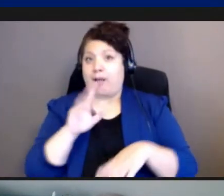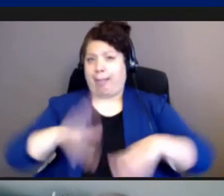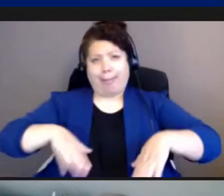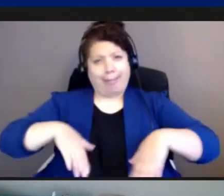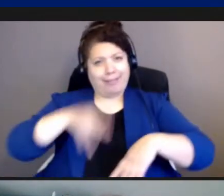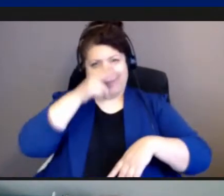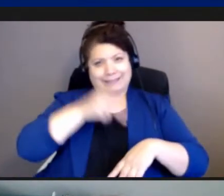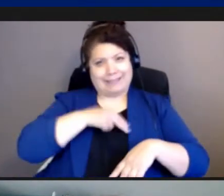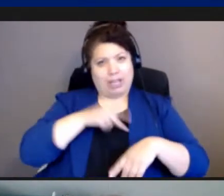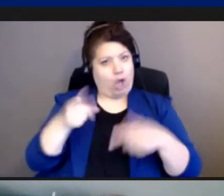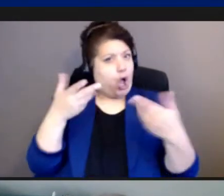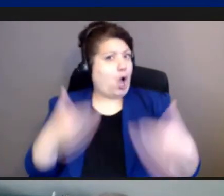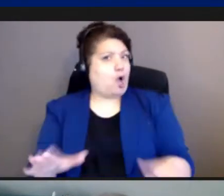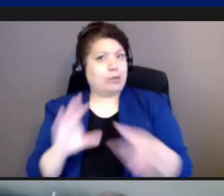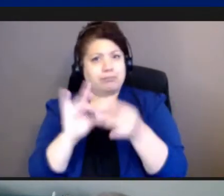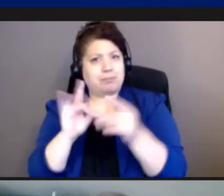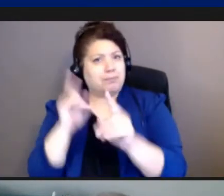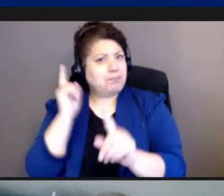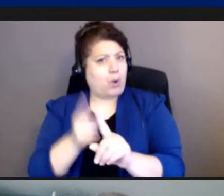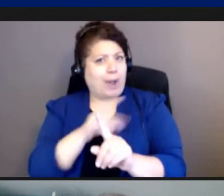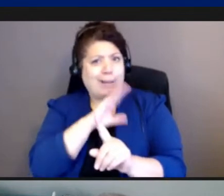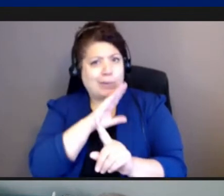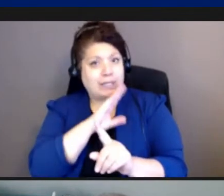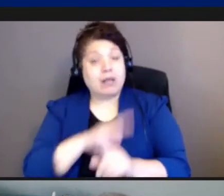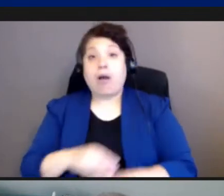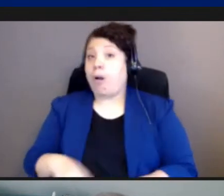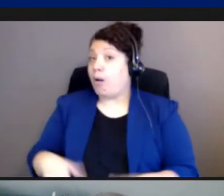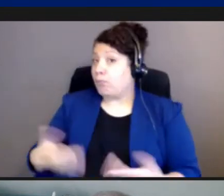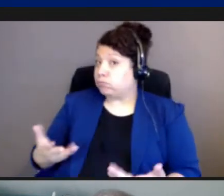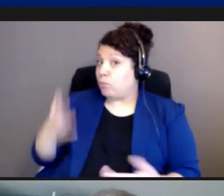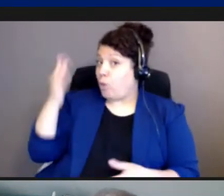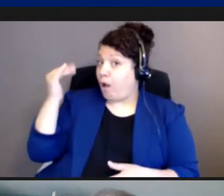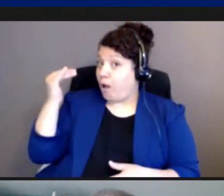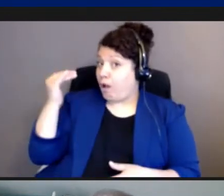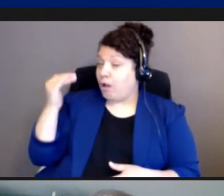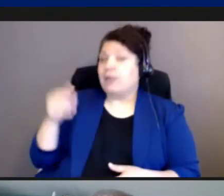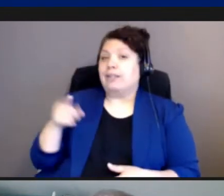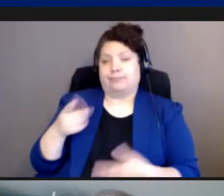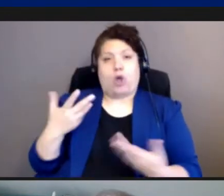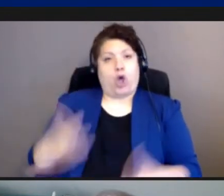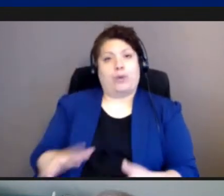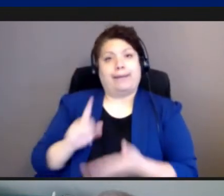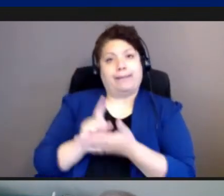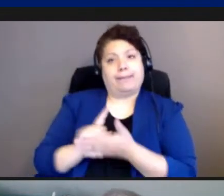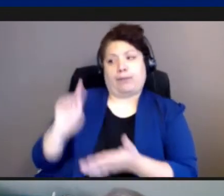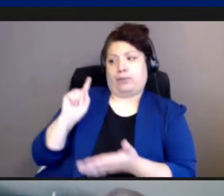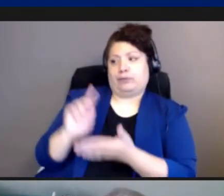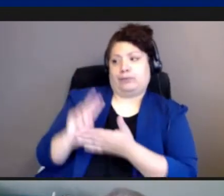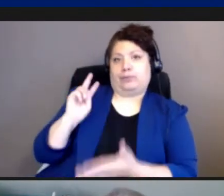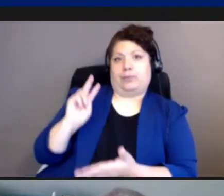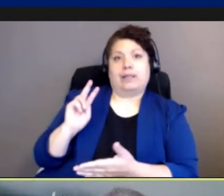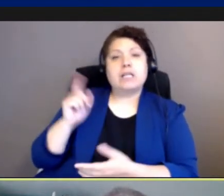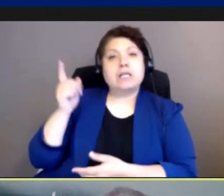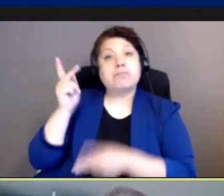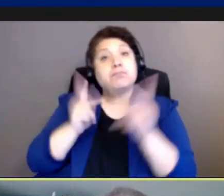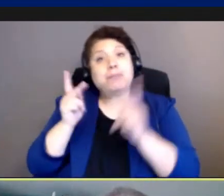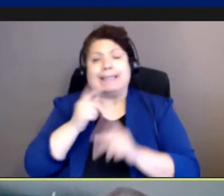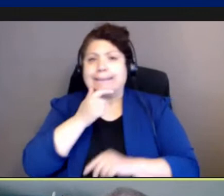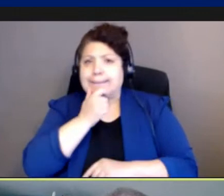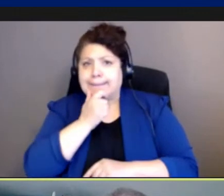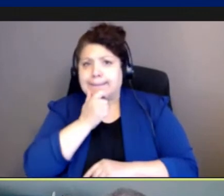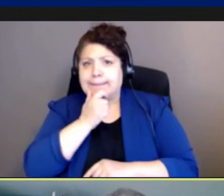Mainly because we're getting questions. I mean, we were getting questions, a week or so ago, because people are planning